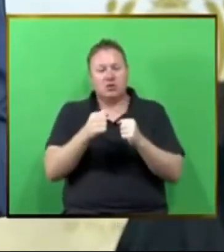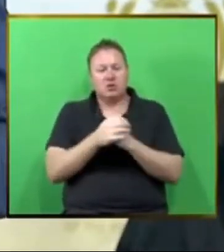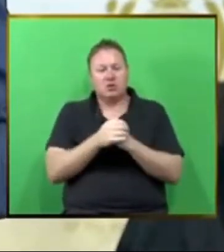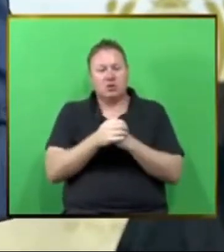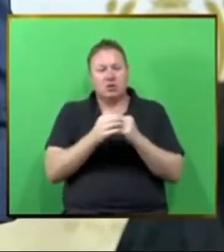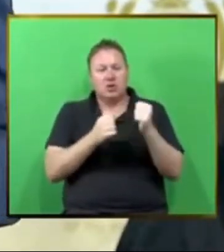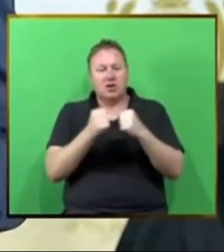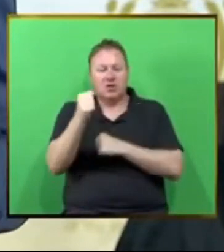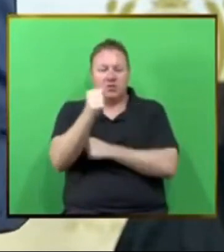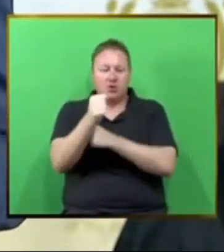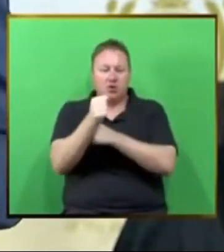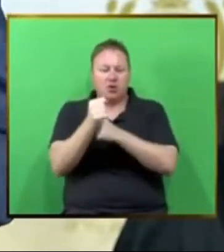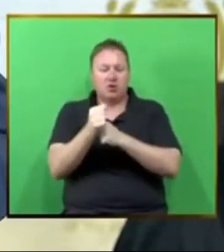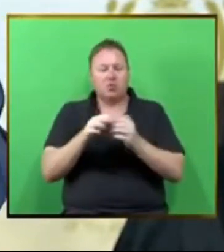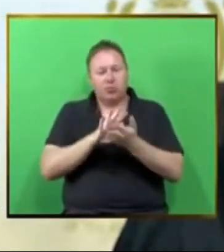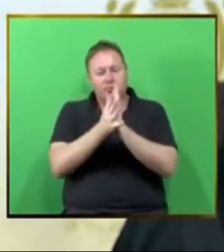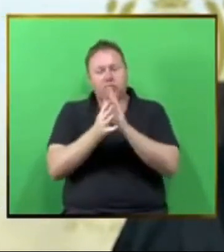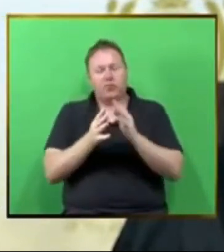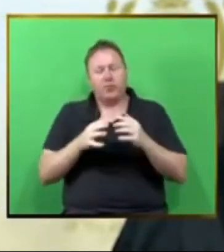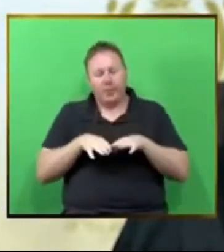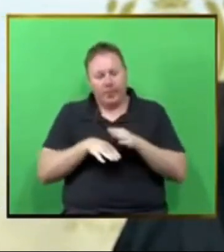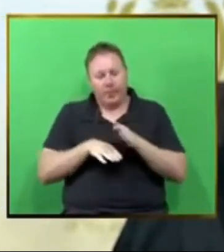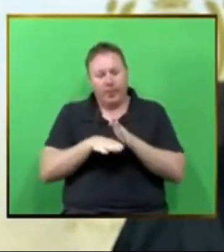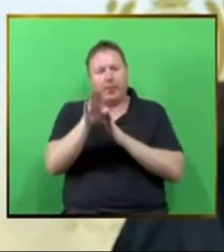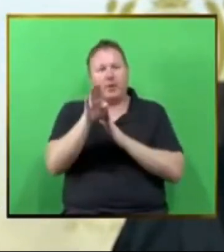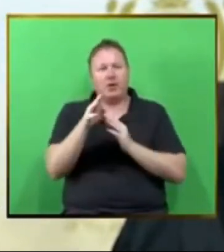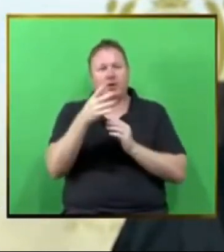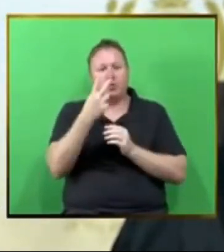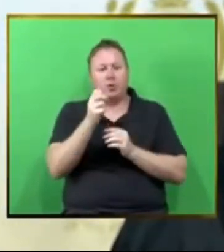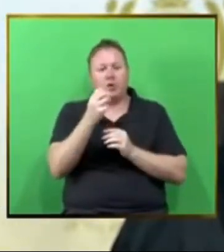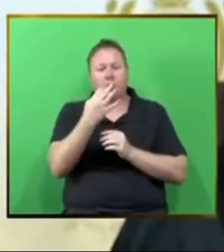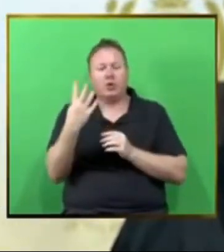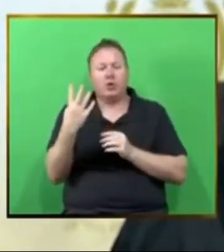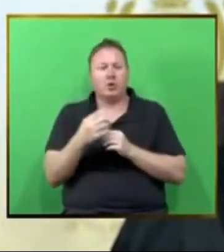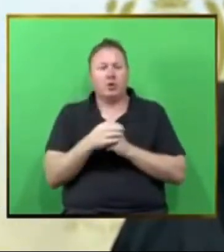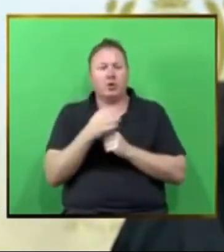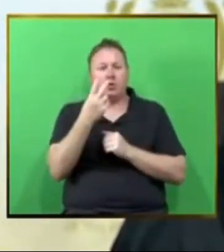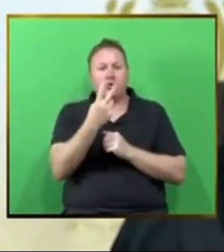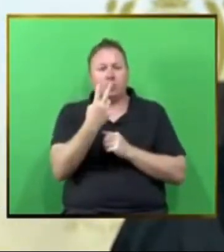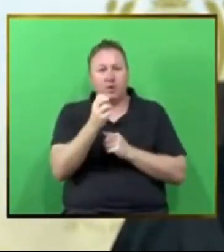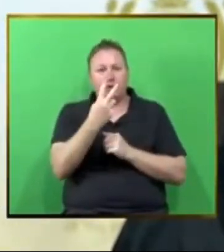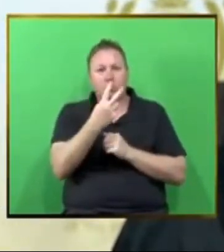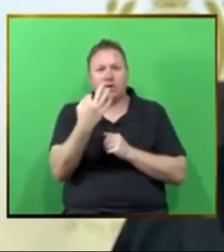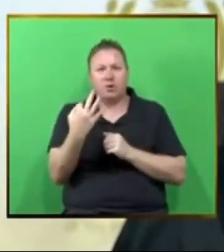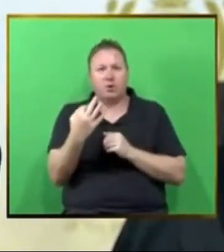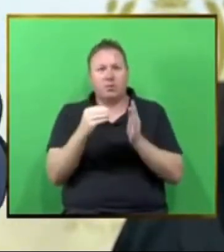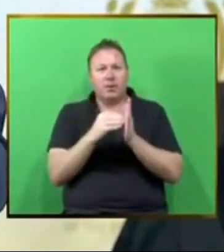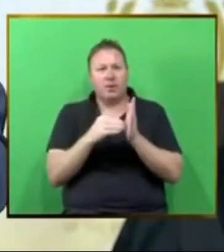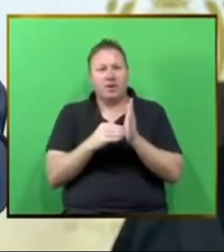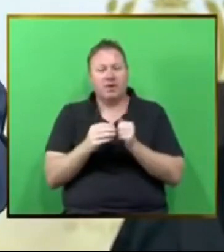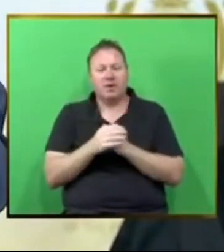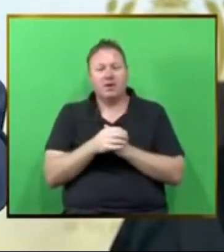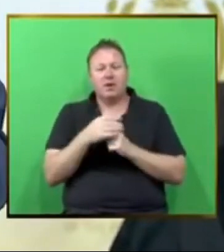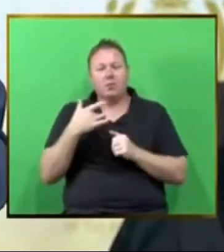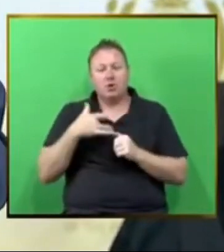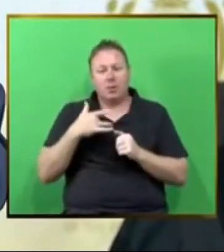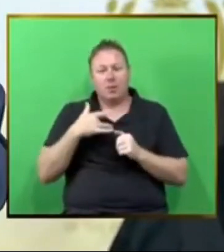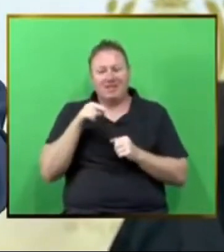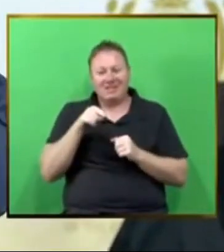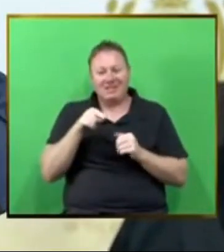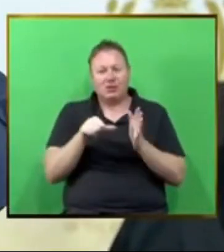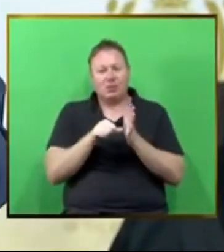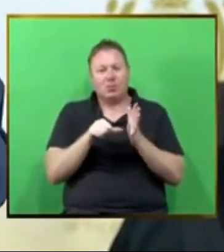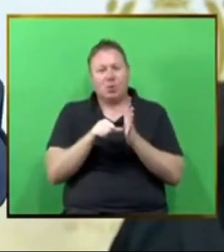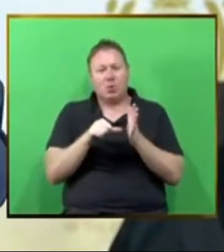the tragic floods of 2023. Madam Speaker, municipalities are the coalface of service delivery. Sadly,